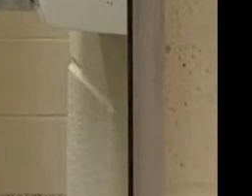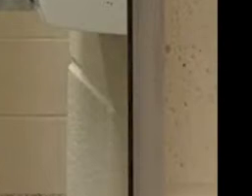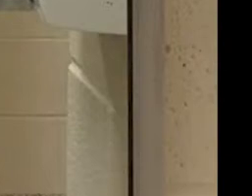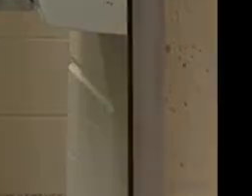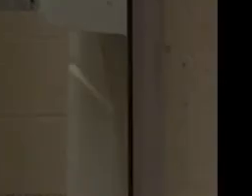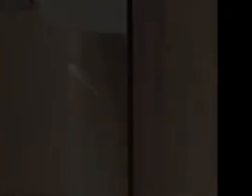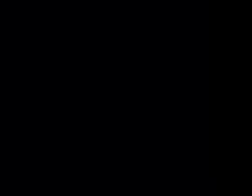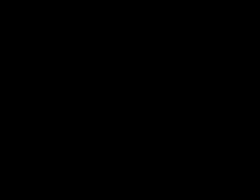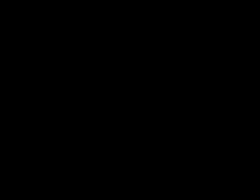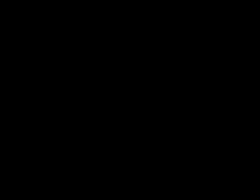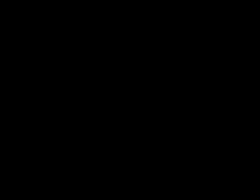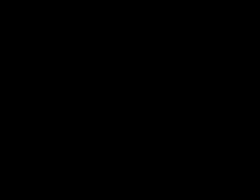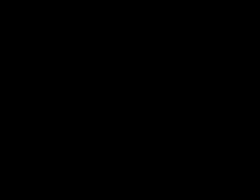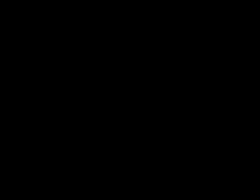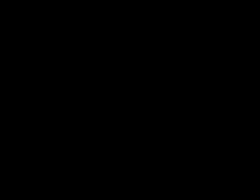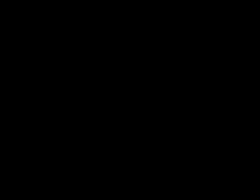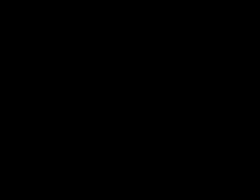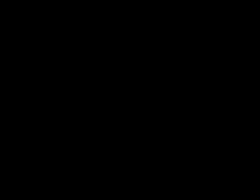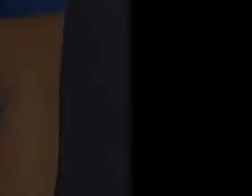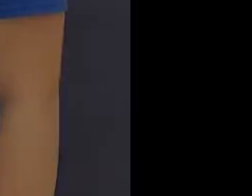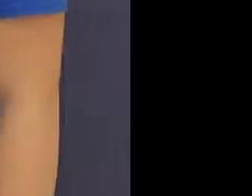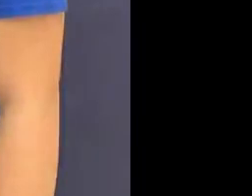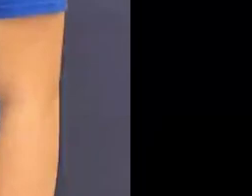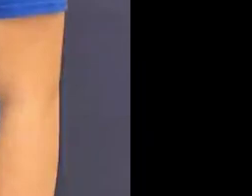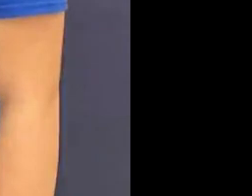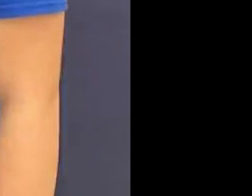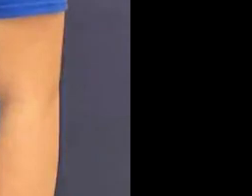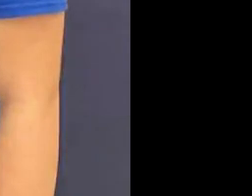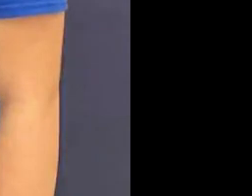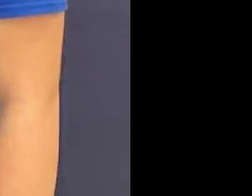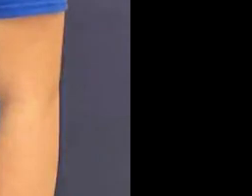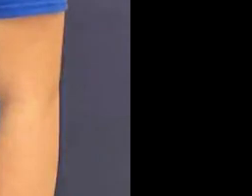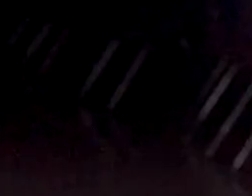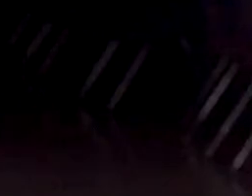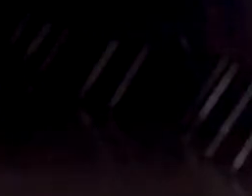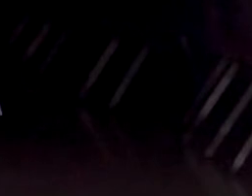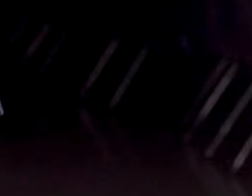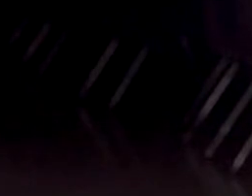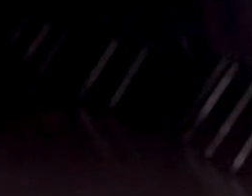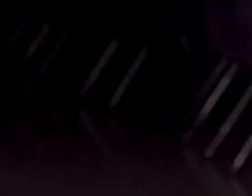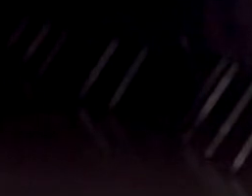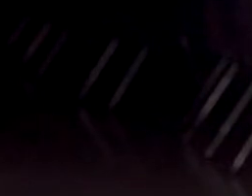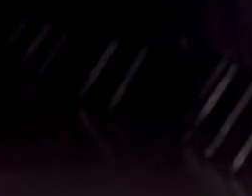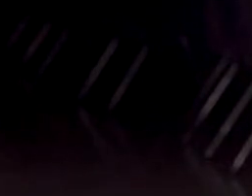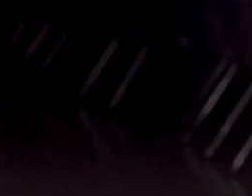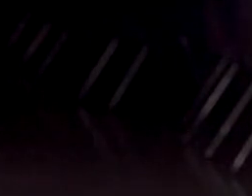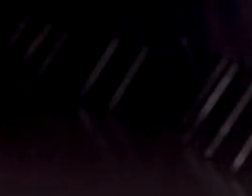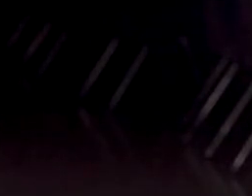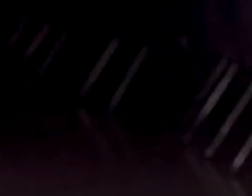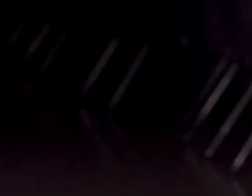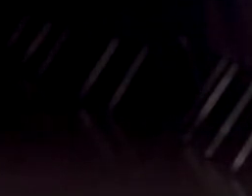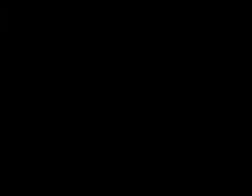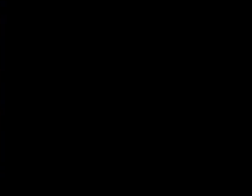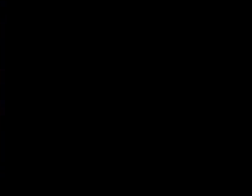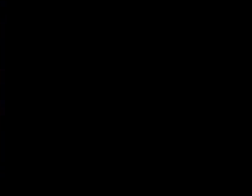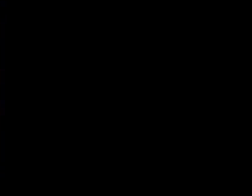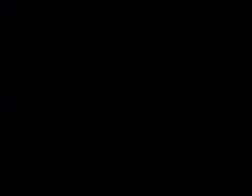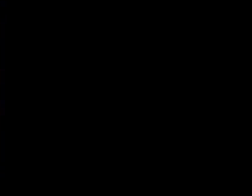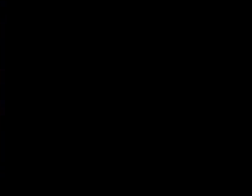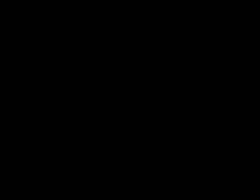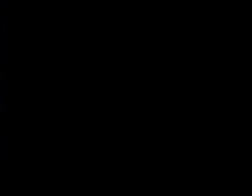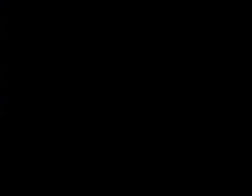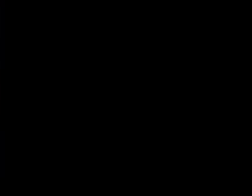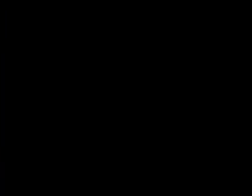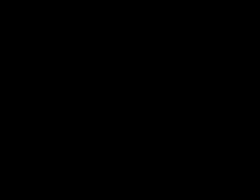Graduates, the academies of Bryan Station have sought to cultivate and grow young, brilliant minds for the past 4 years, and you have surpassed any possible expectations we could have